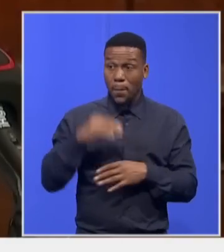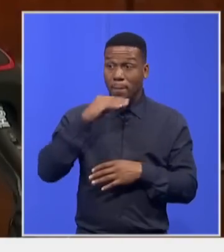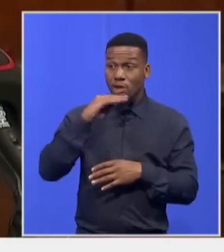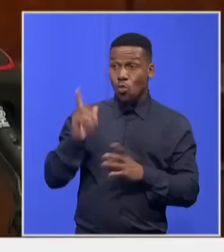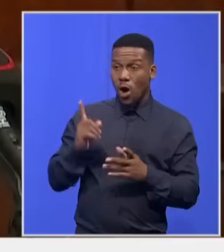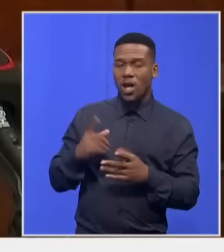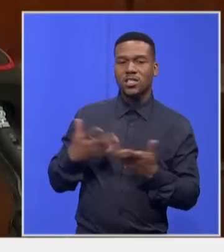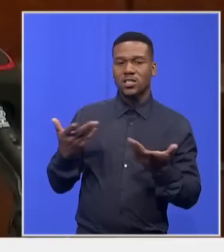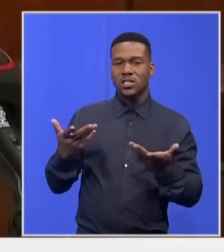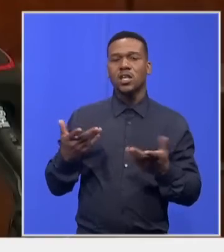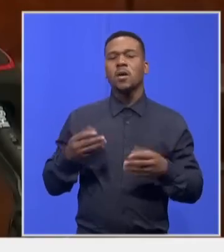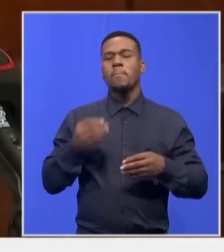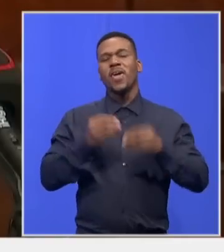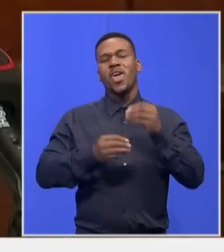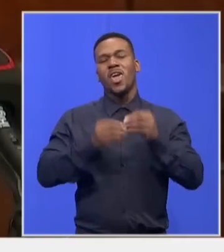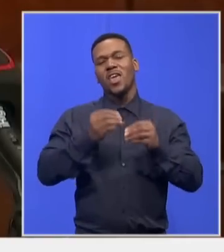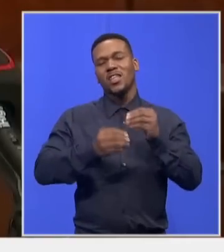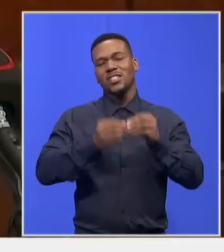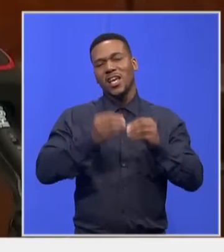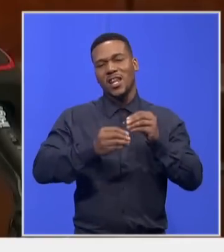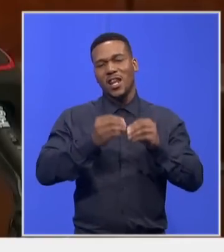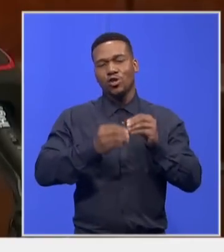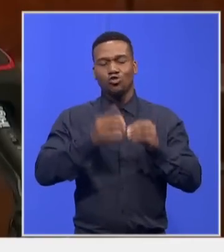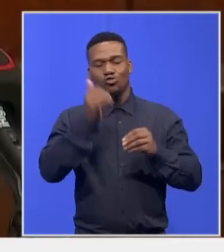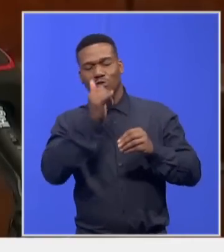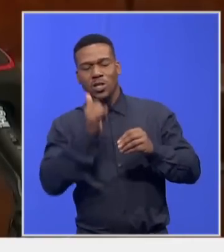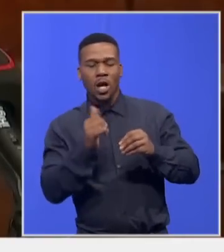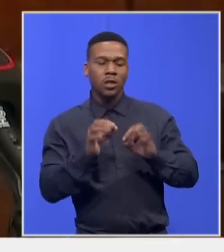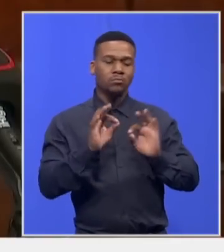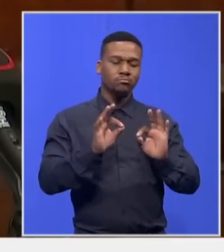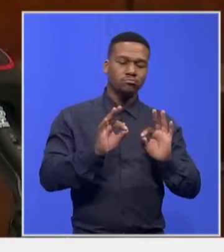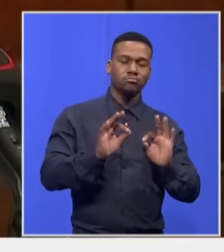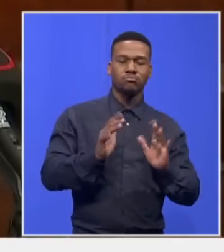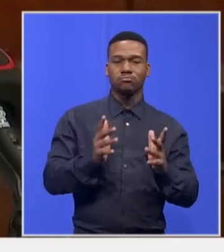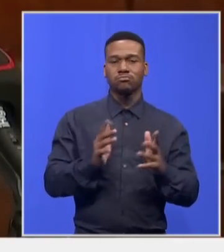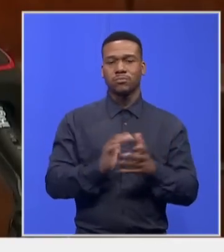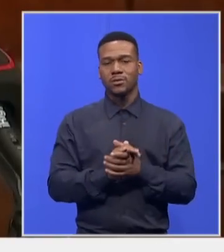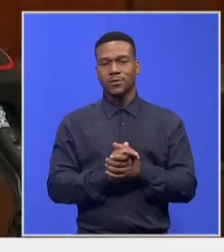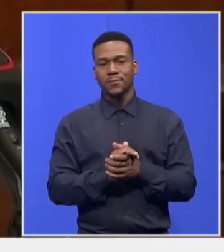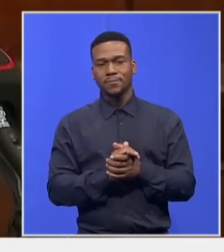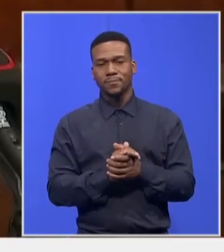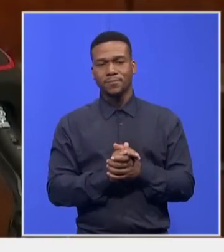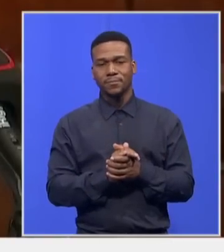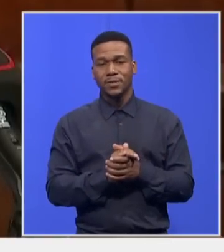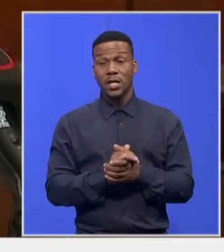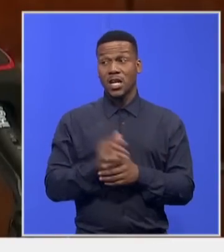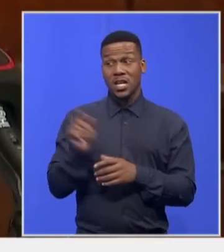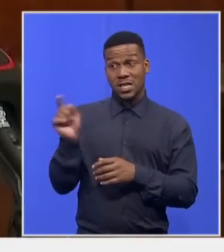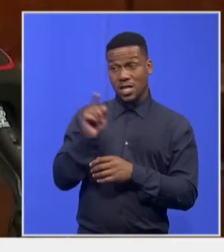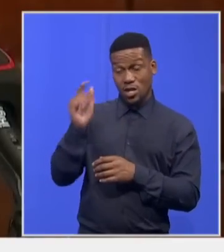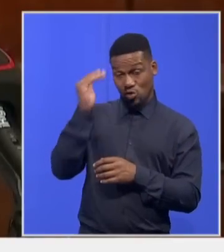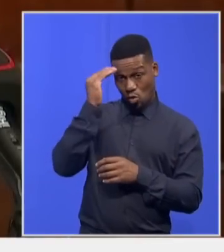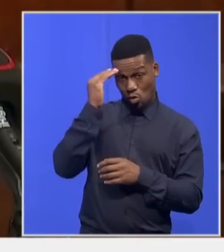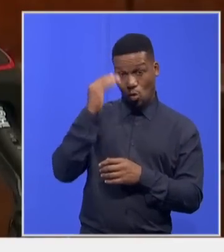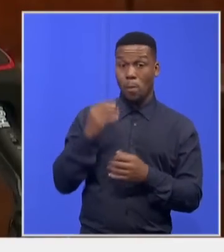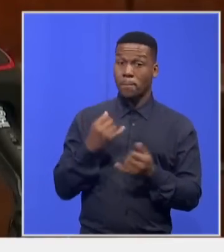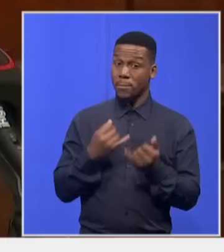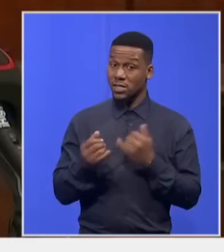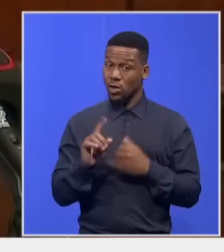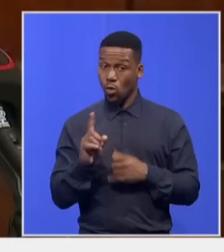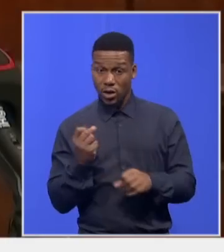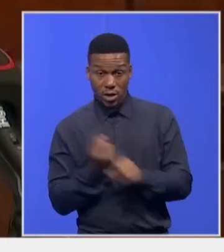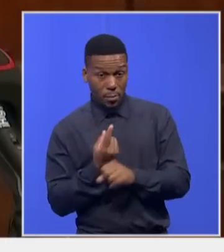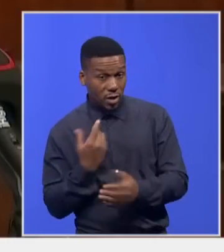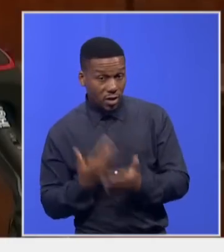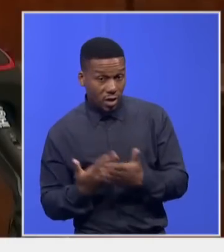philosophy of the design of the car. Because they're the original equipment or manufacturer, they know what could go wrong with the car, what